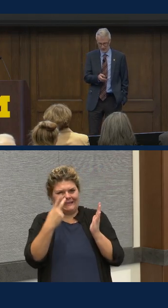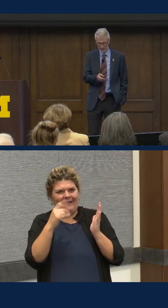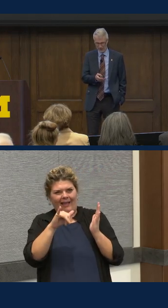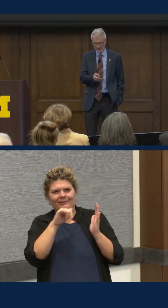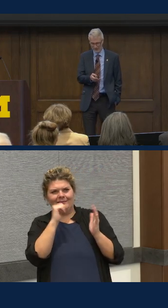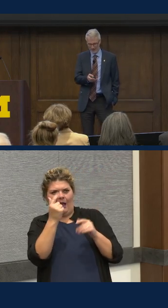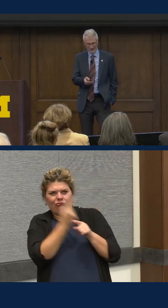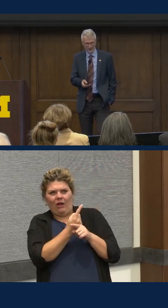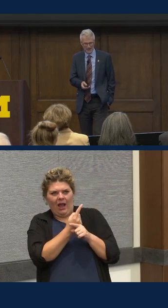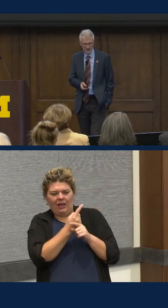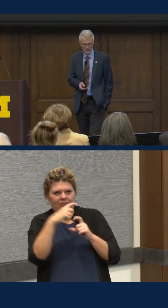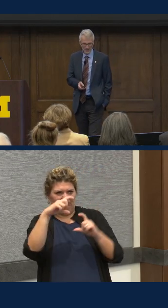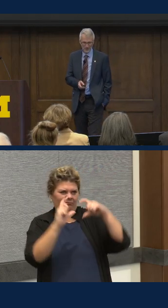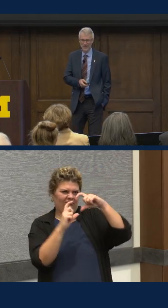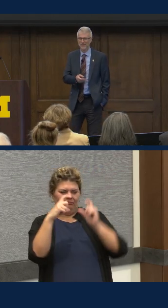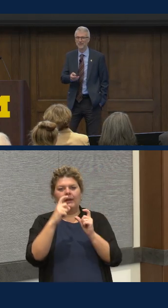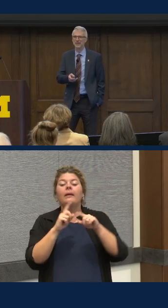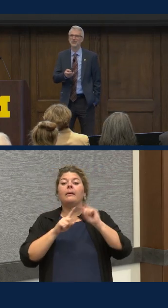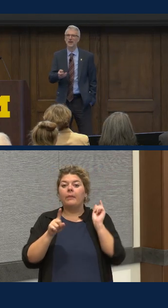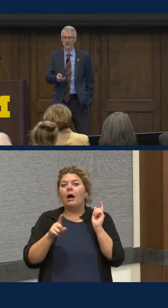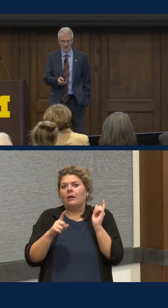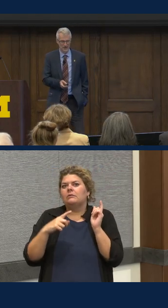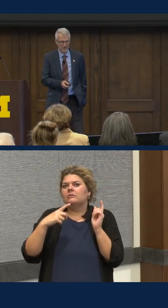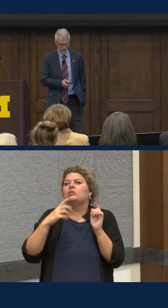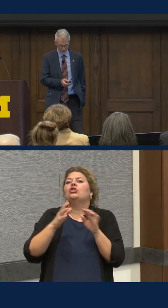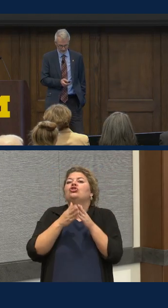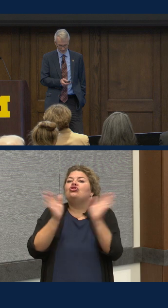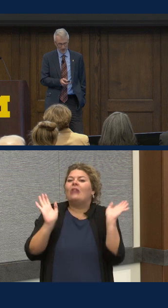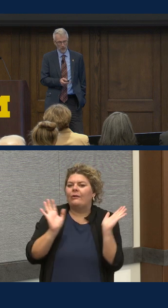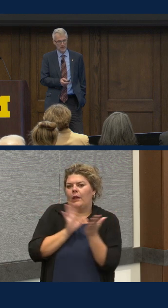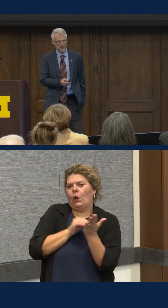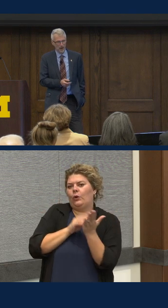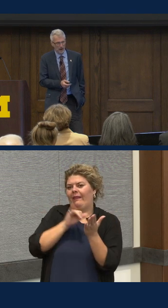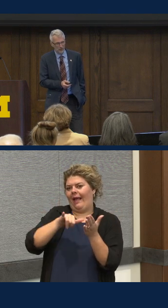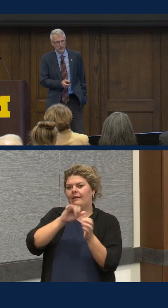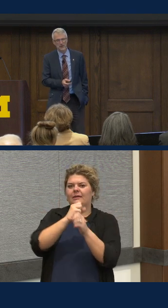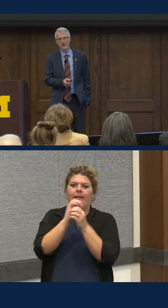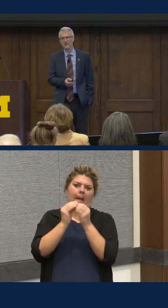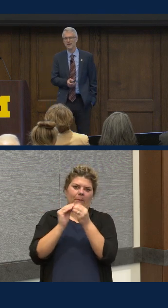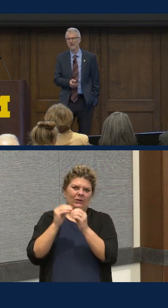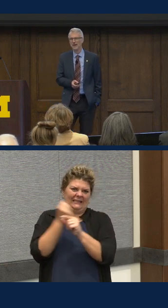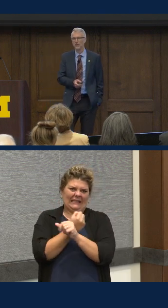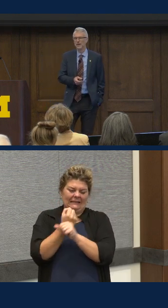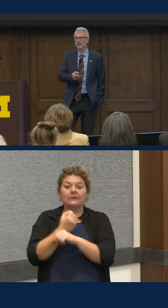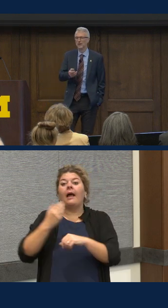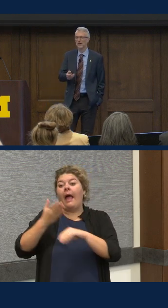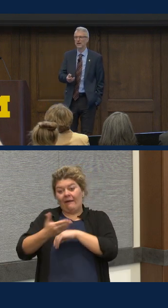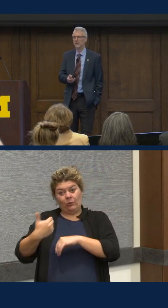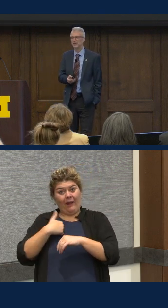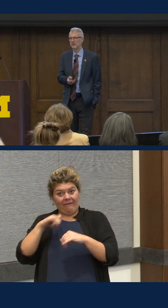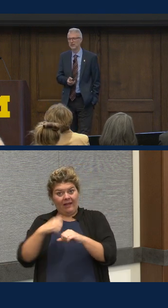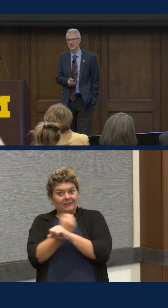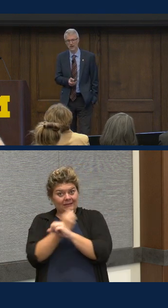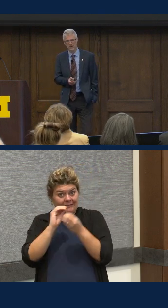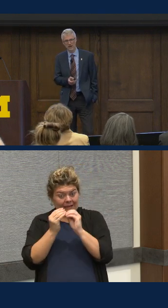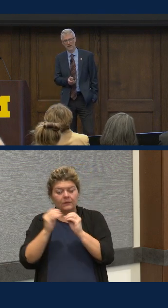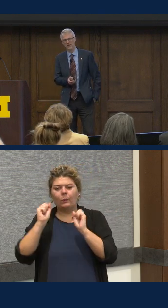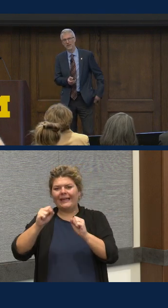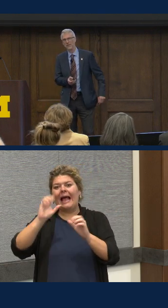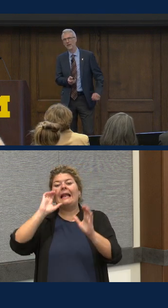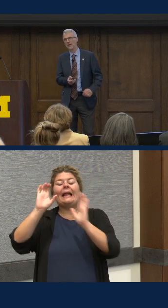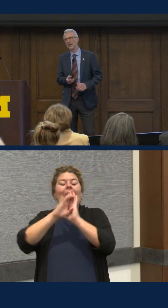quite in the right place. But we're generally learning the statistics. Once we have those statistics, we can do a kind of image